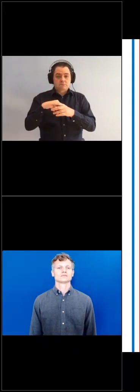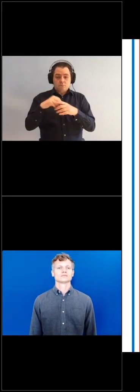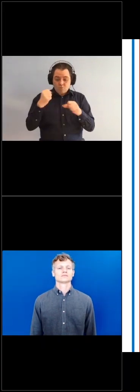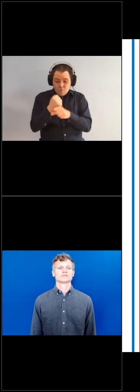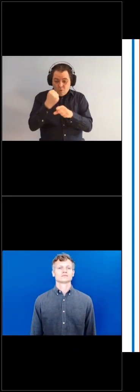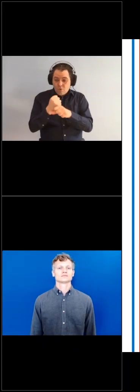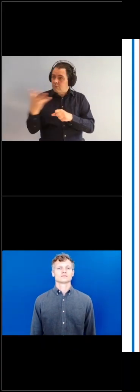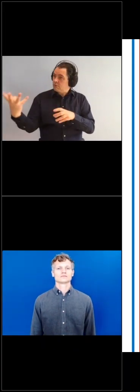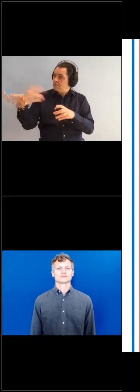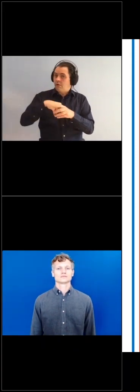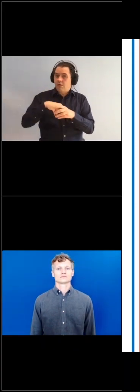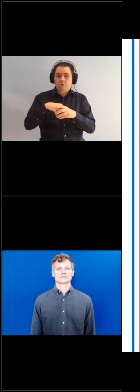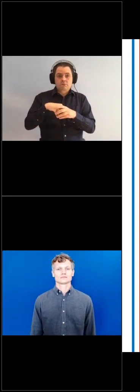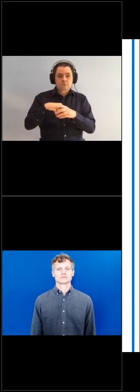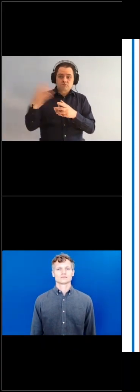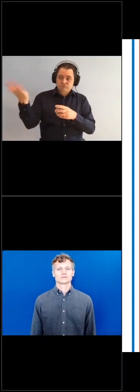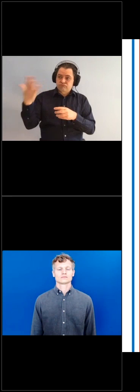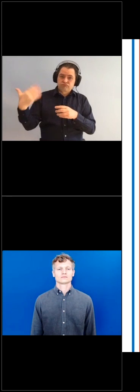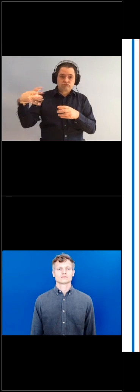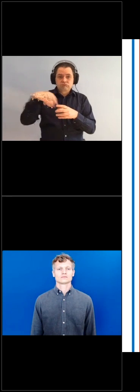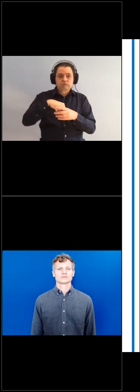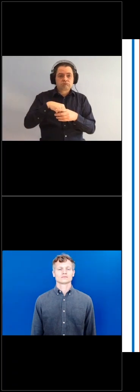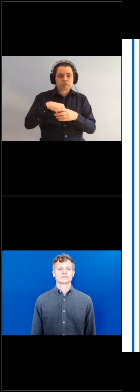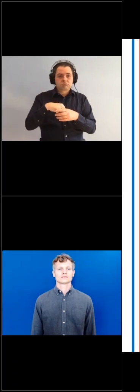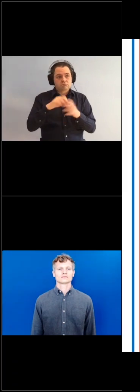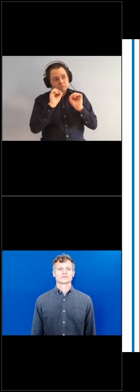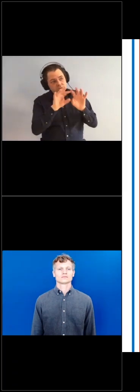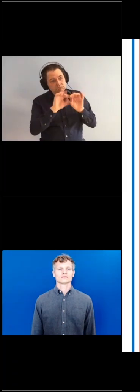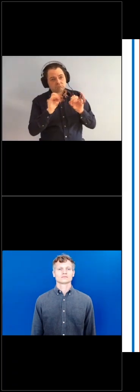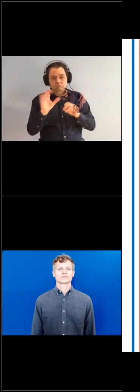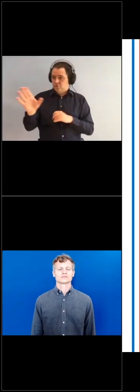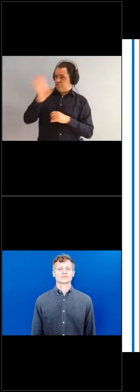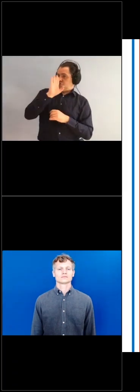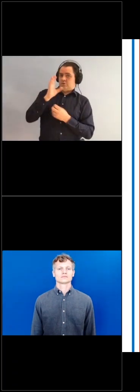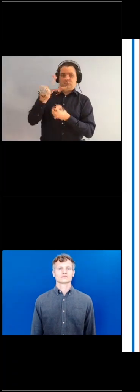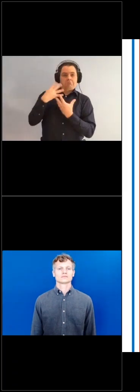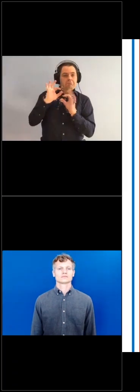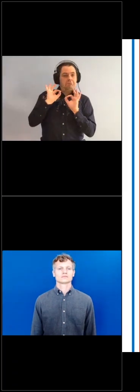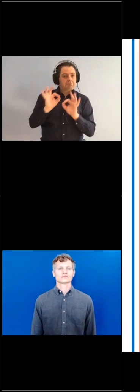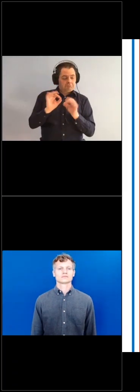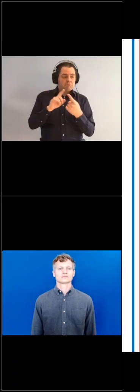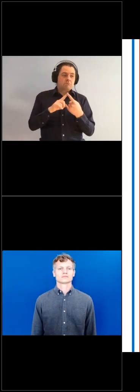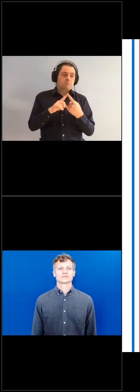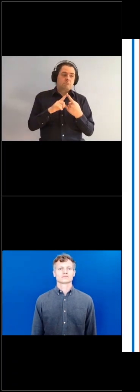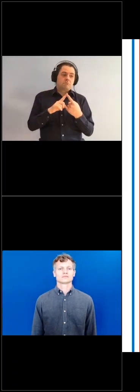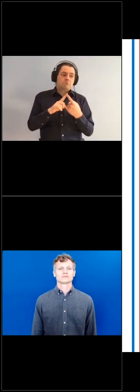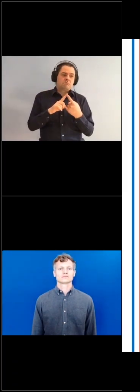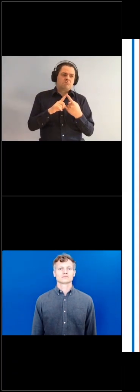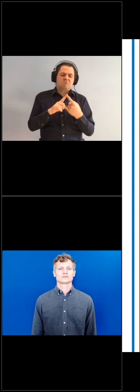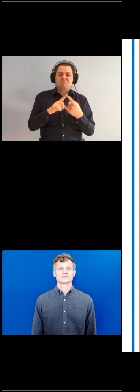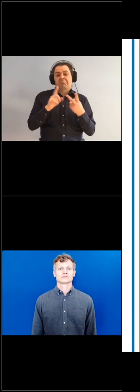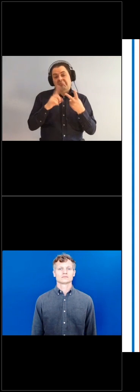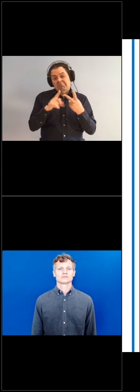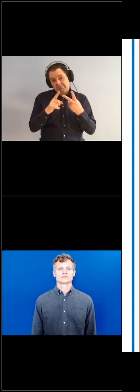them and promote their participation. Another thing that any other organization can do